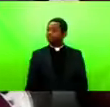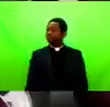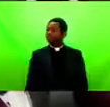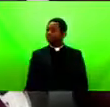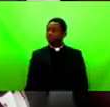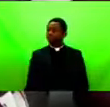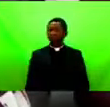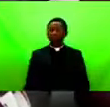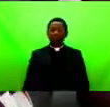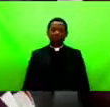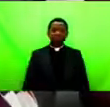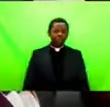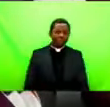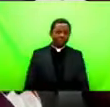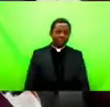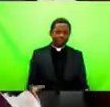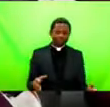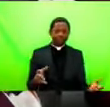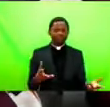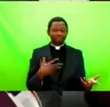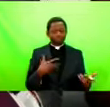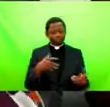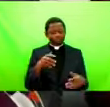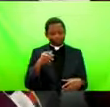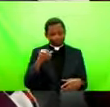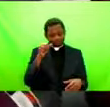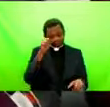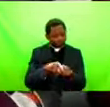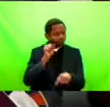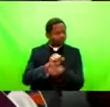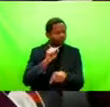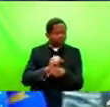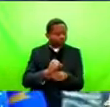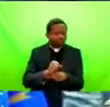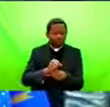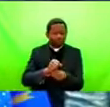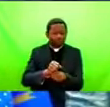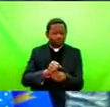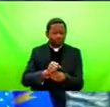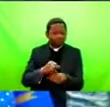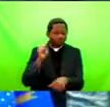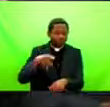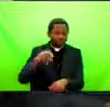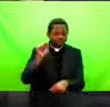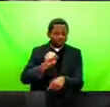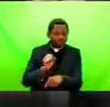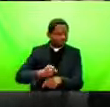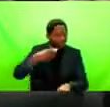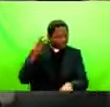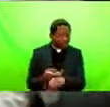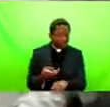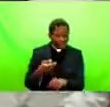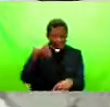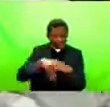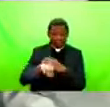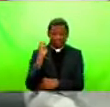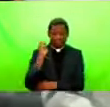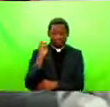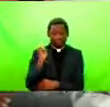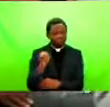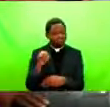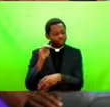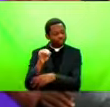has for the evangelism ministry and the lost souls, I don't understand. This is a man I have known